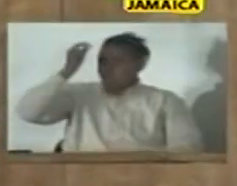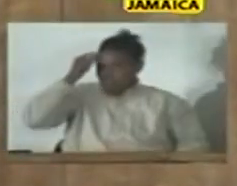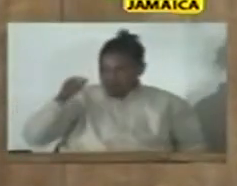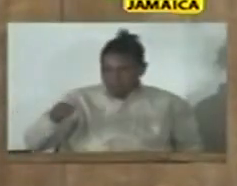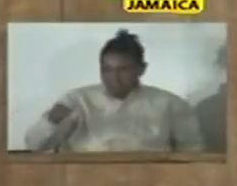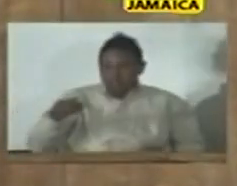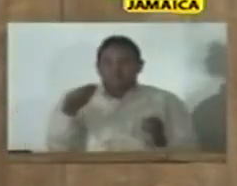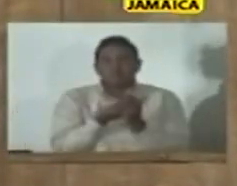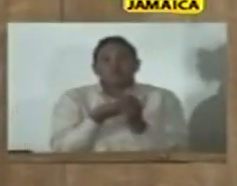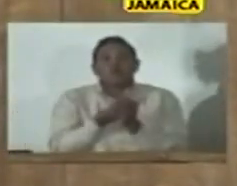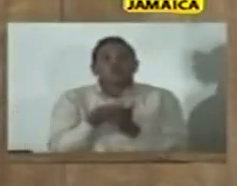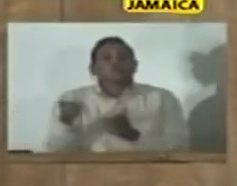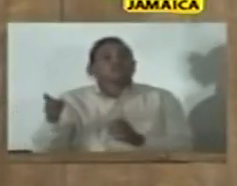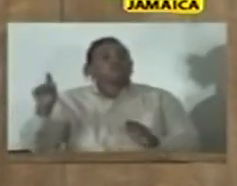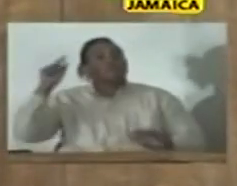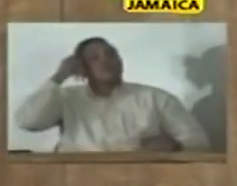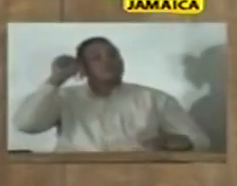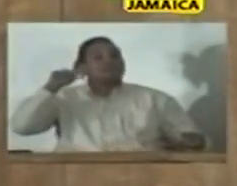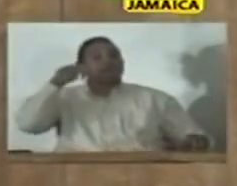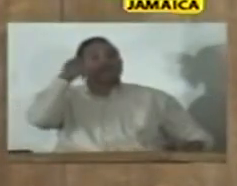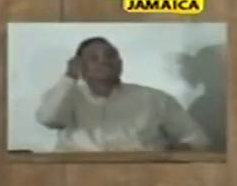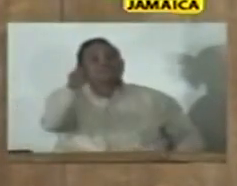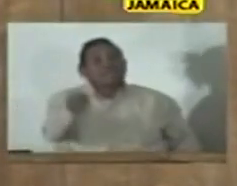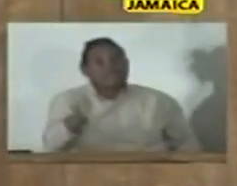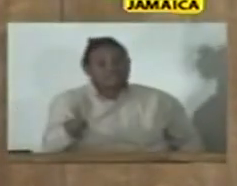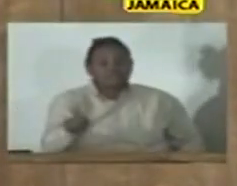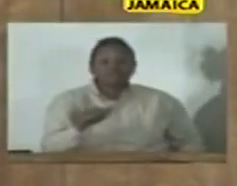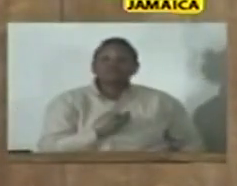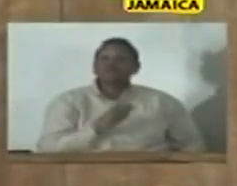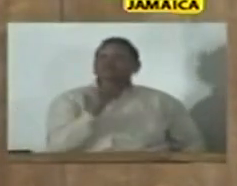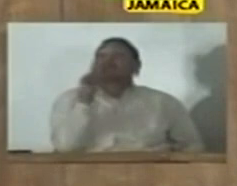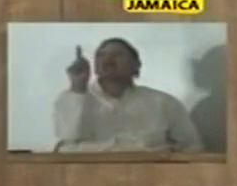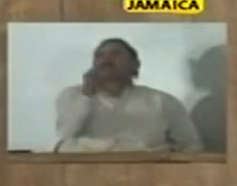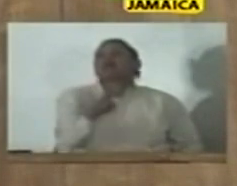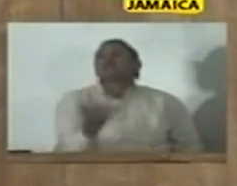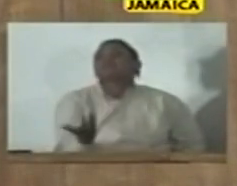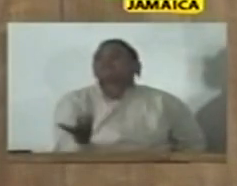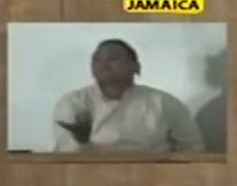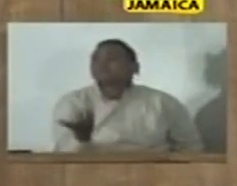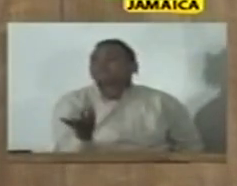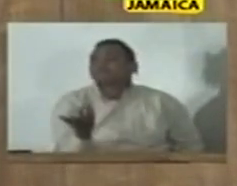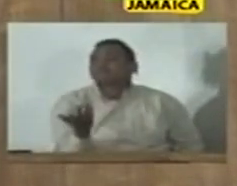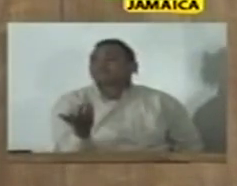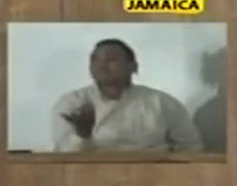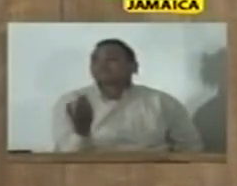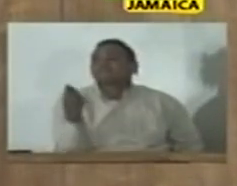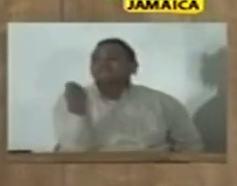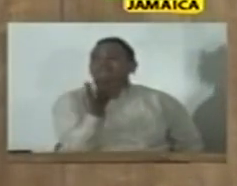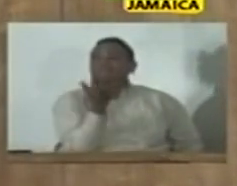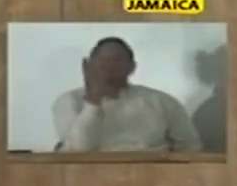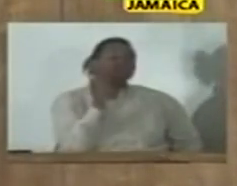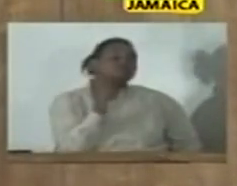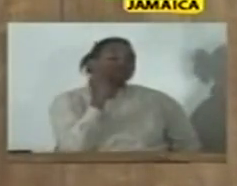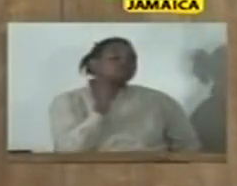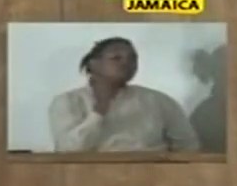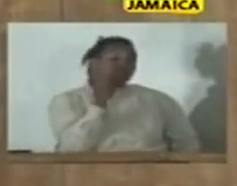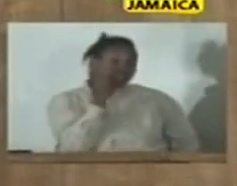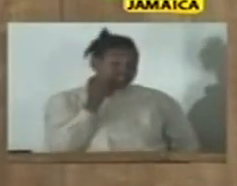that they will be able to spend. And I'm gonna ask, given the experience